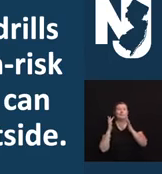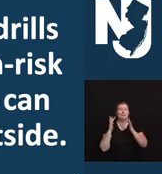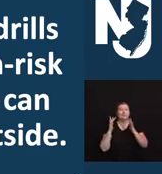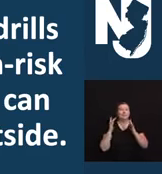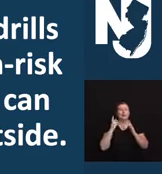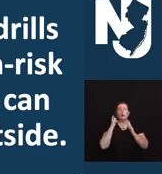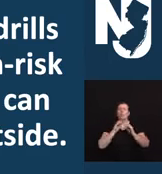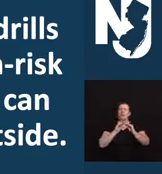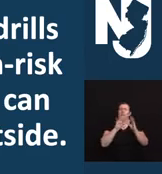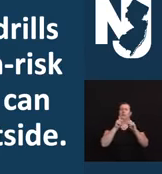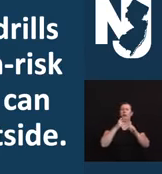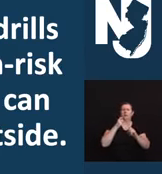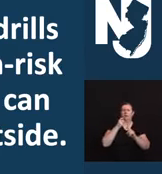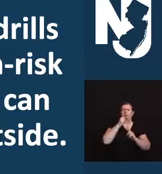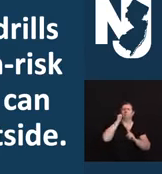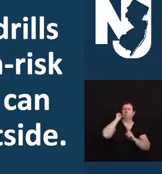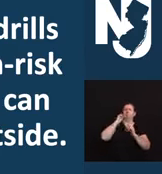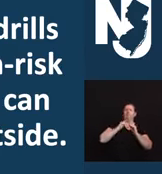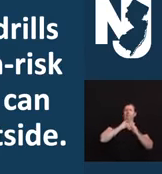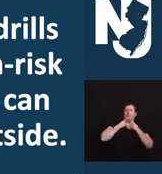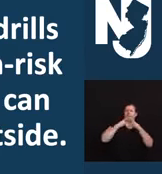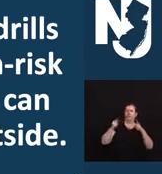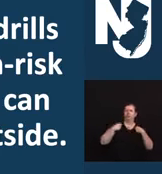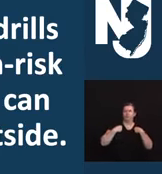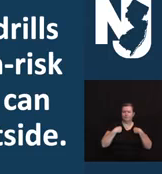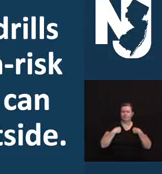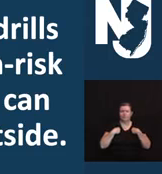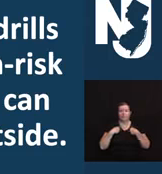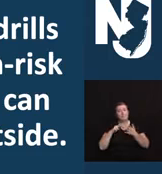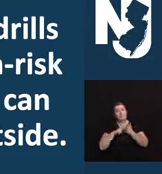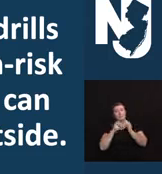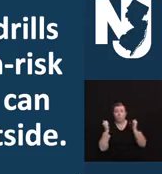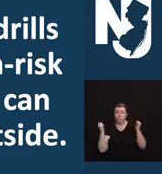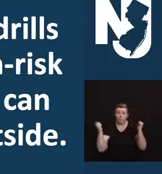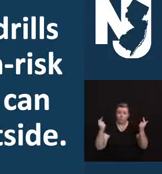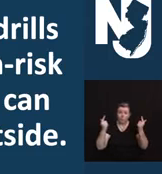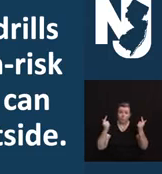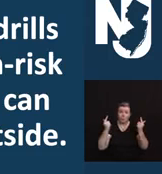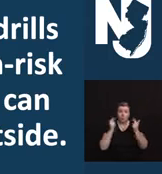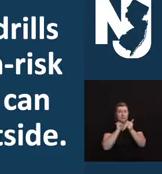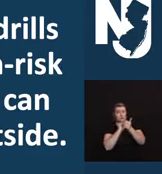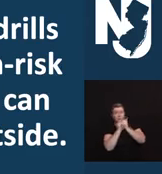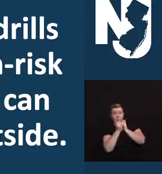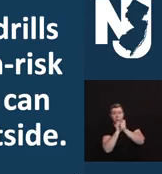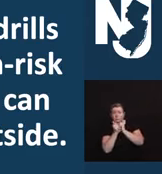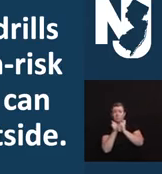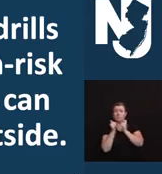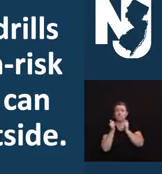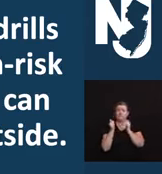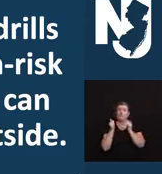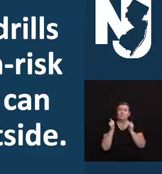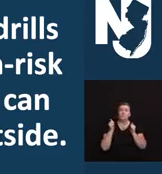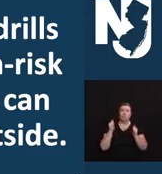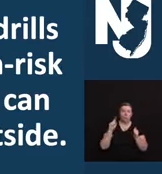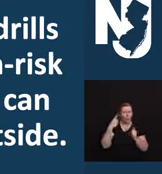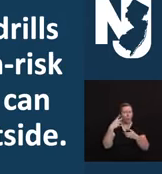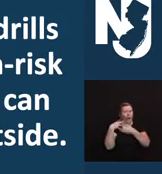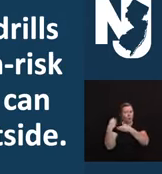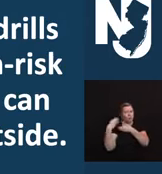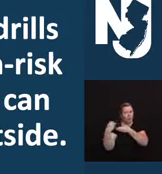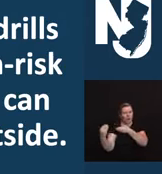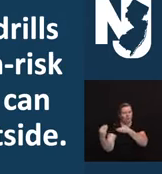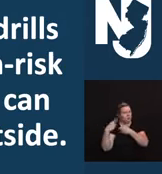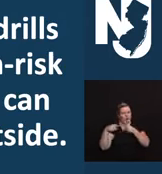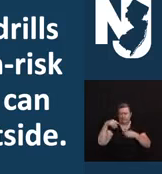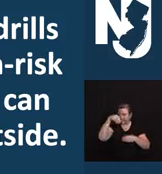confusion. First off, this order requires that all contact activities can only be conducted outside, in the